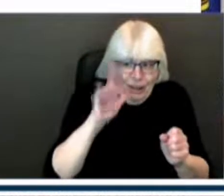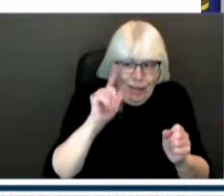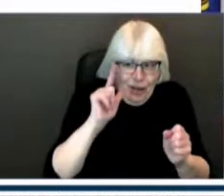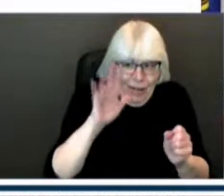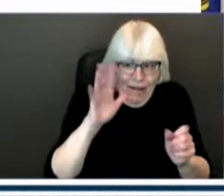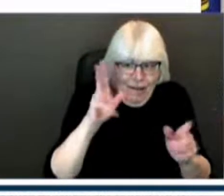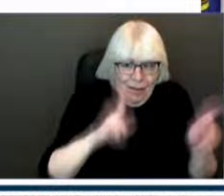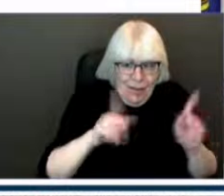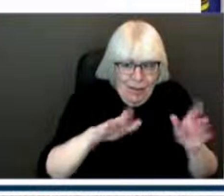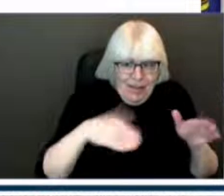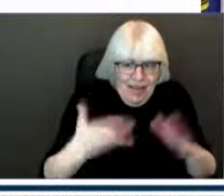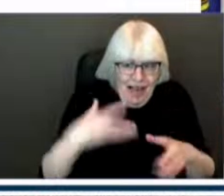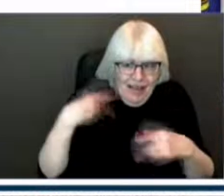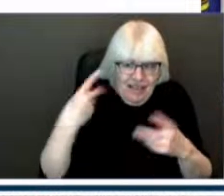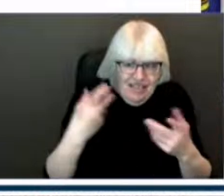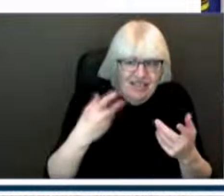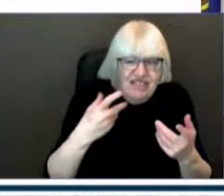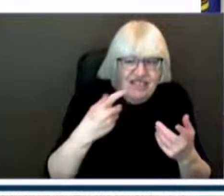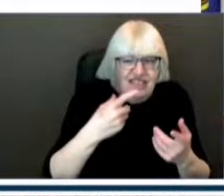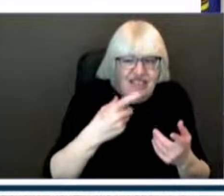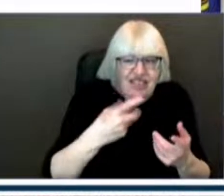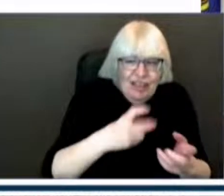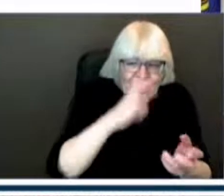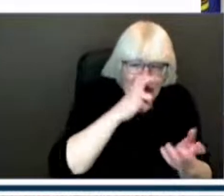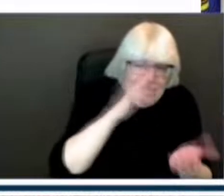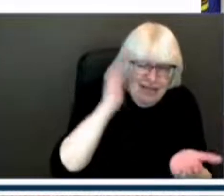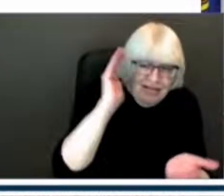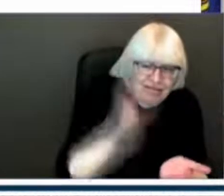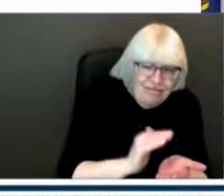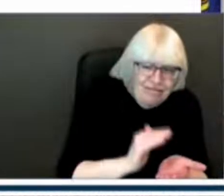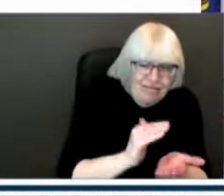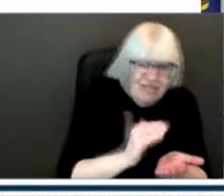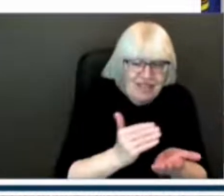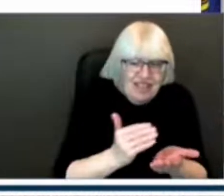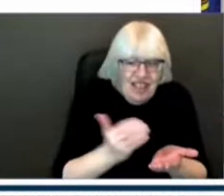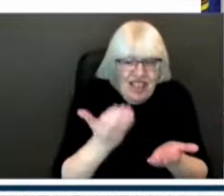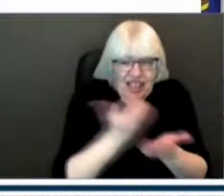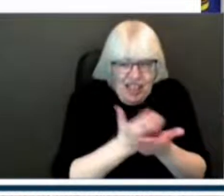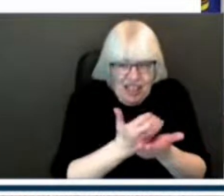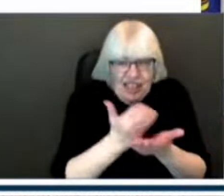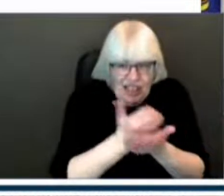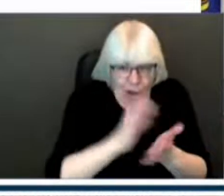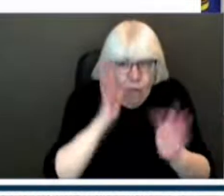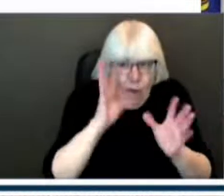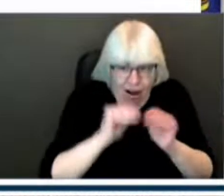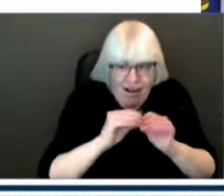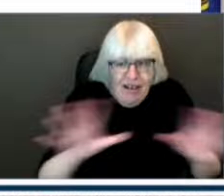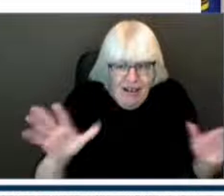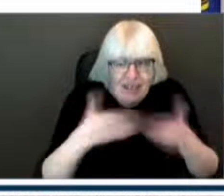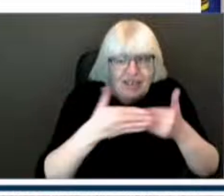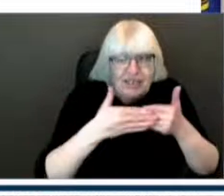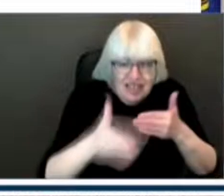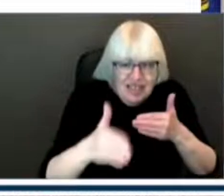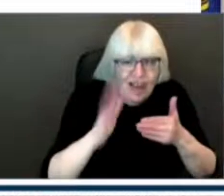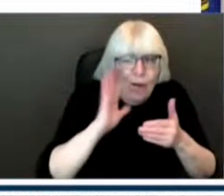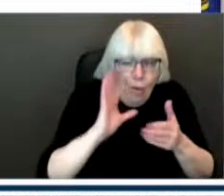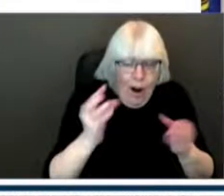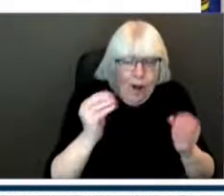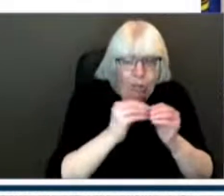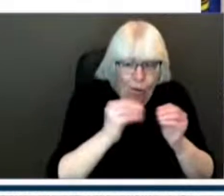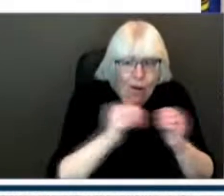endemic, there will be some level of ongoing death, I suppose. And what does that look like in the long